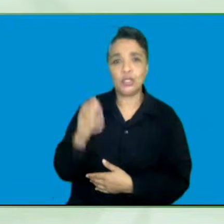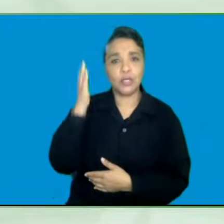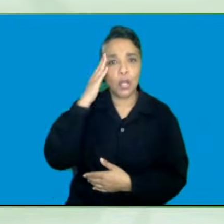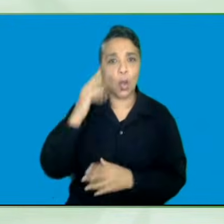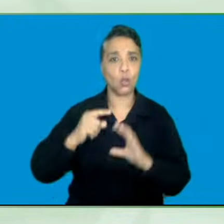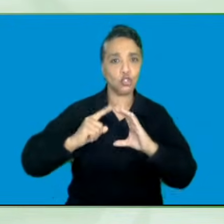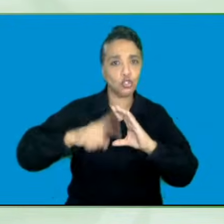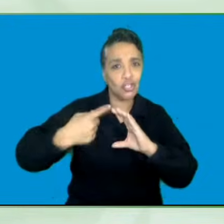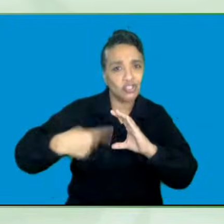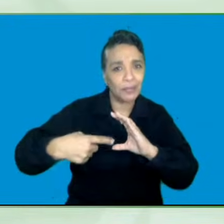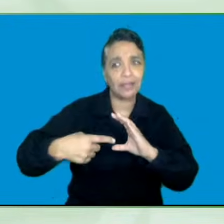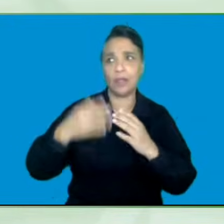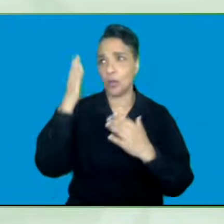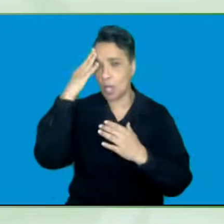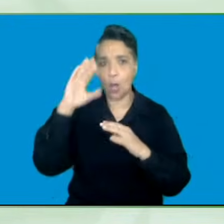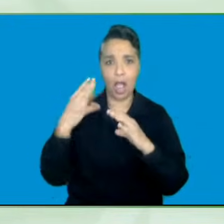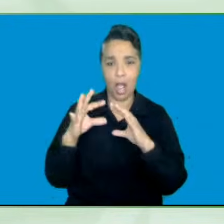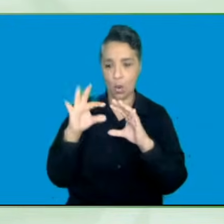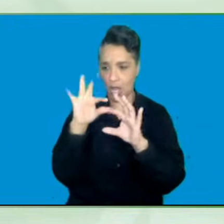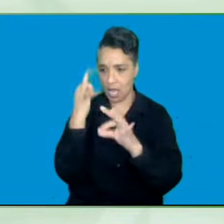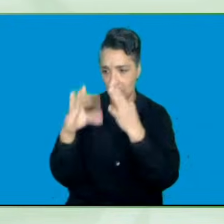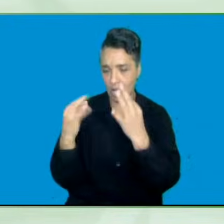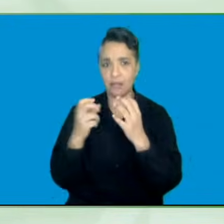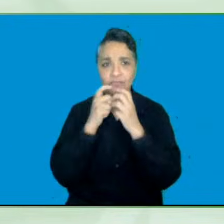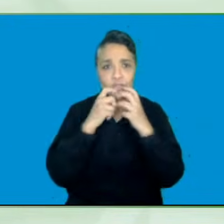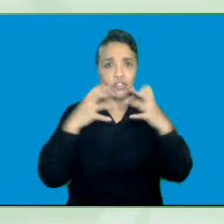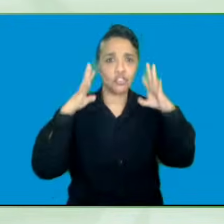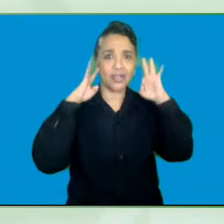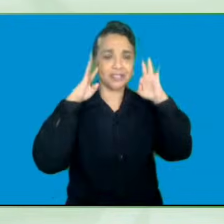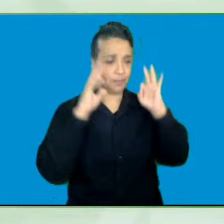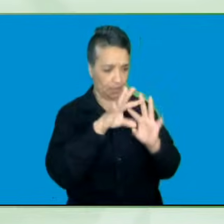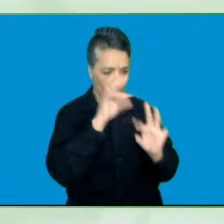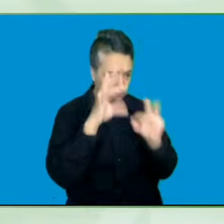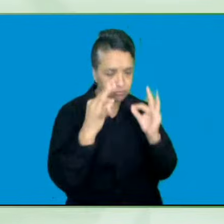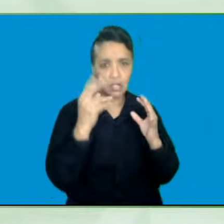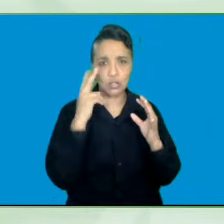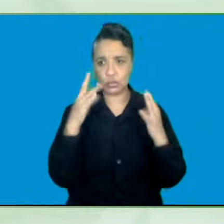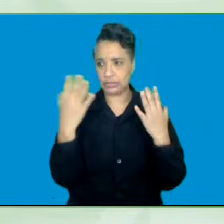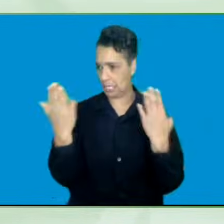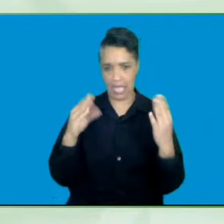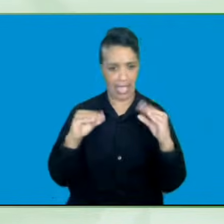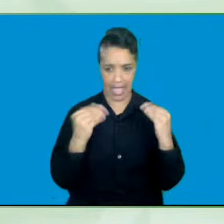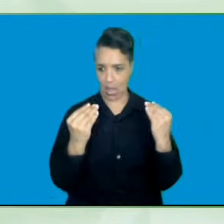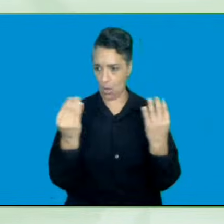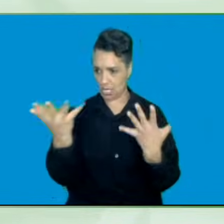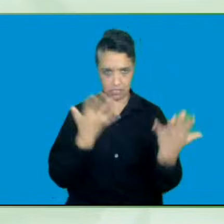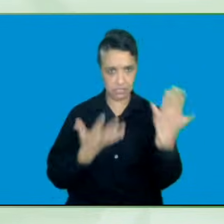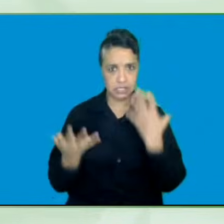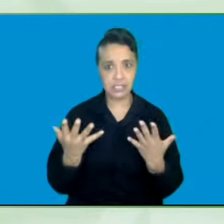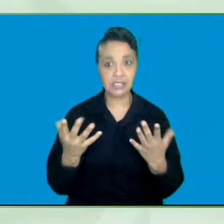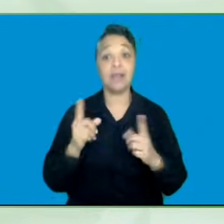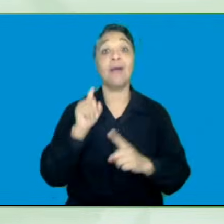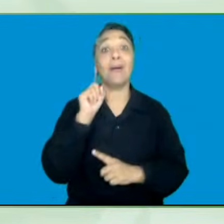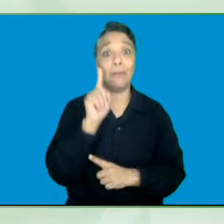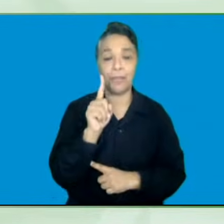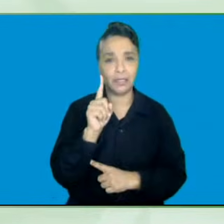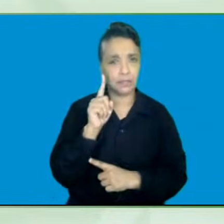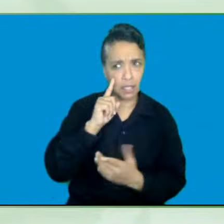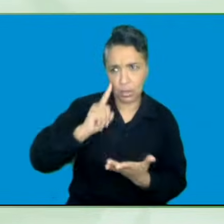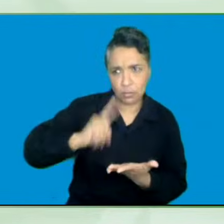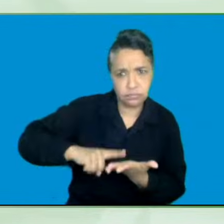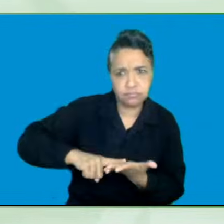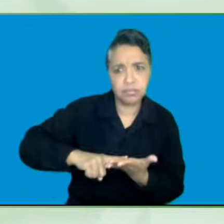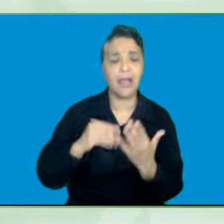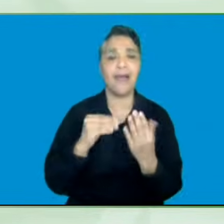to, deconstruct a Shakespeare play for their English literature class, but it's perhaps less obvious how AI and